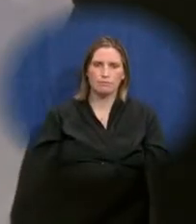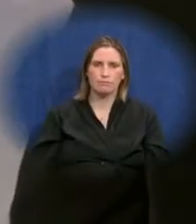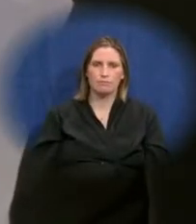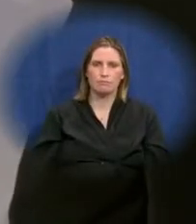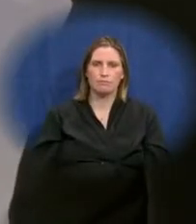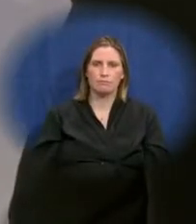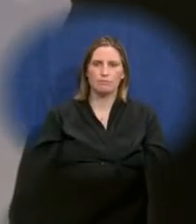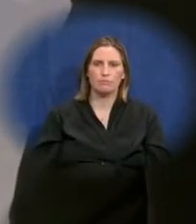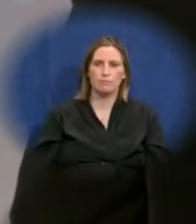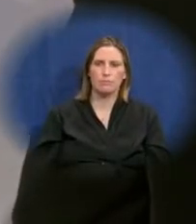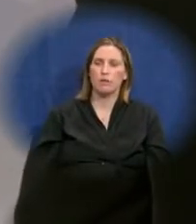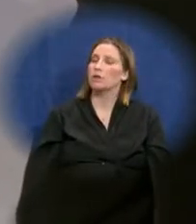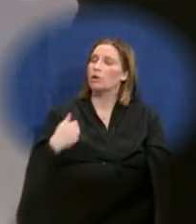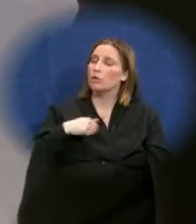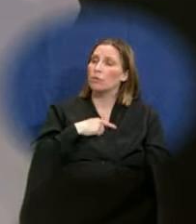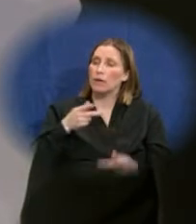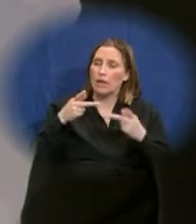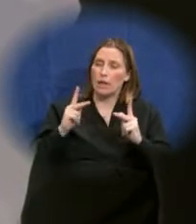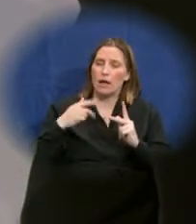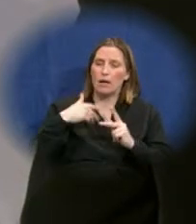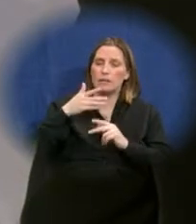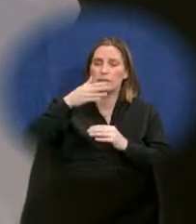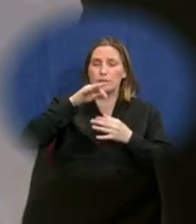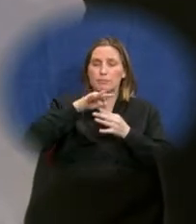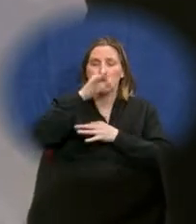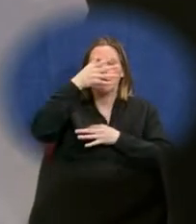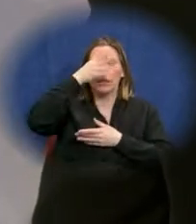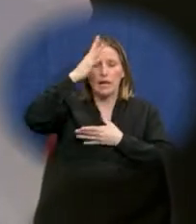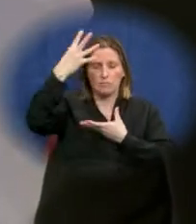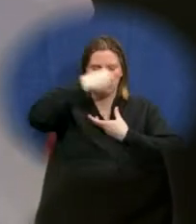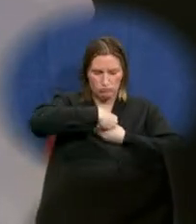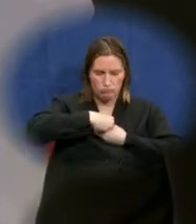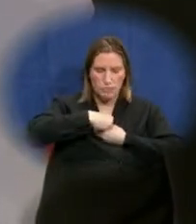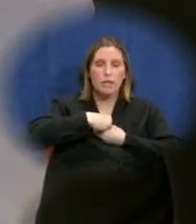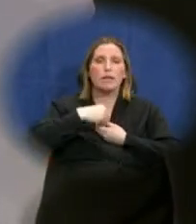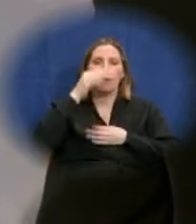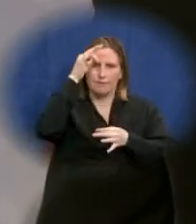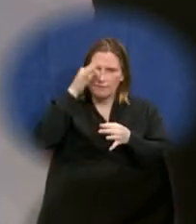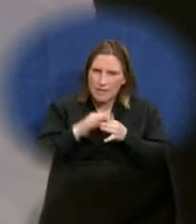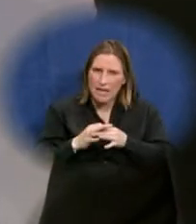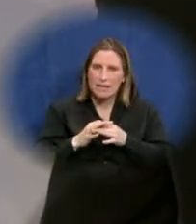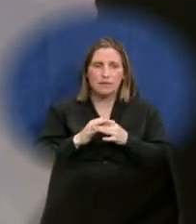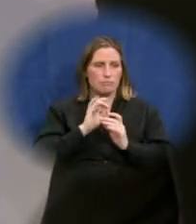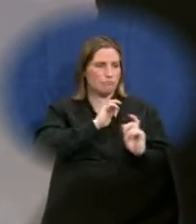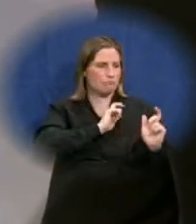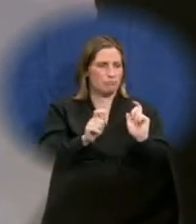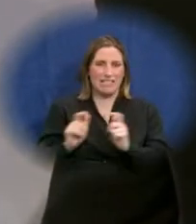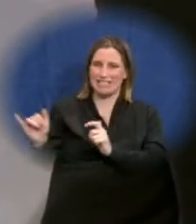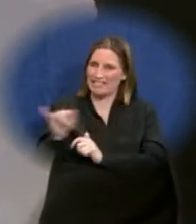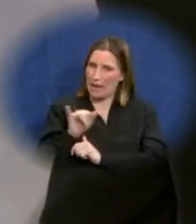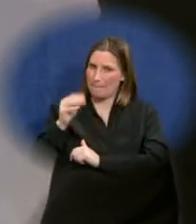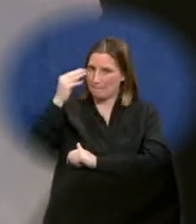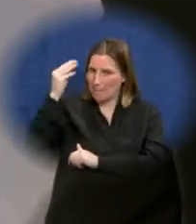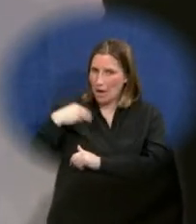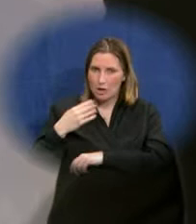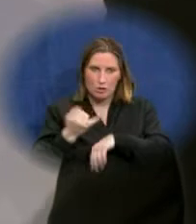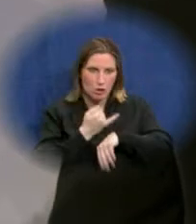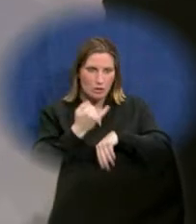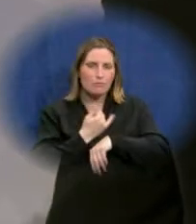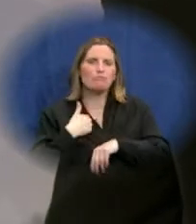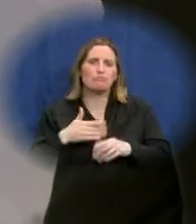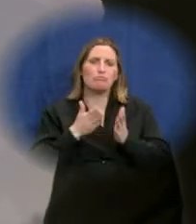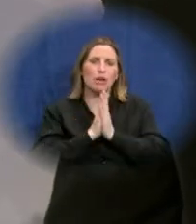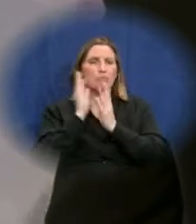That we may allow the Spirit of God to work within us, and may we have the faith and generosity of Mary and Joseph, we pray to the